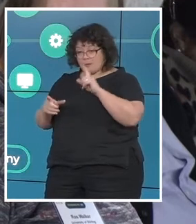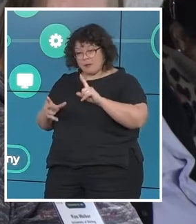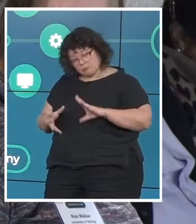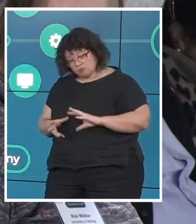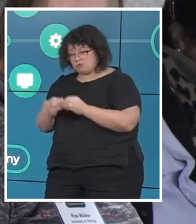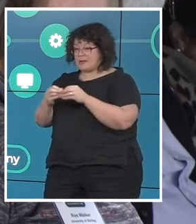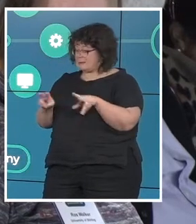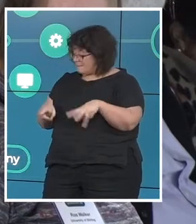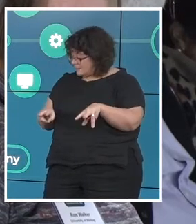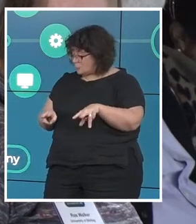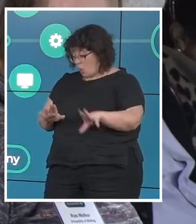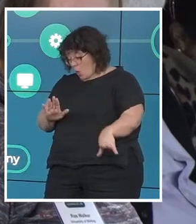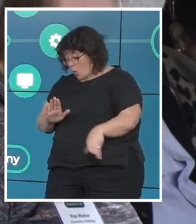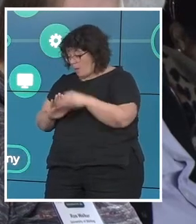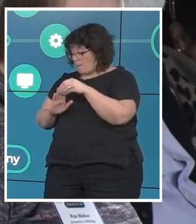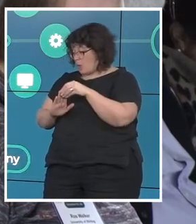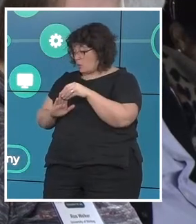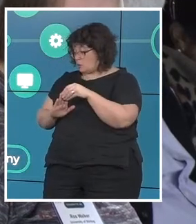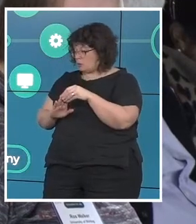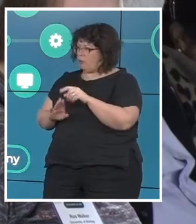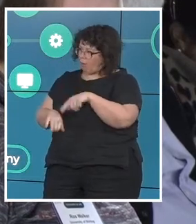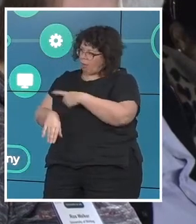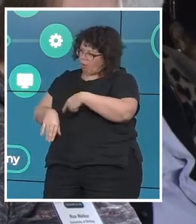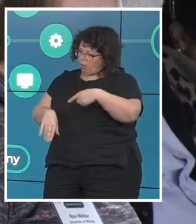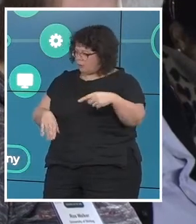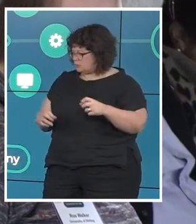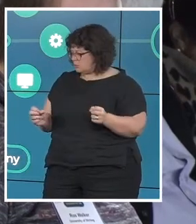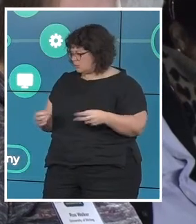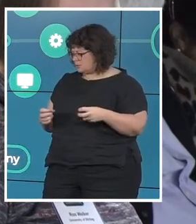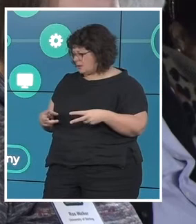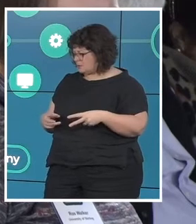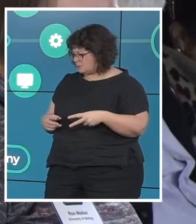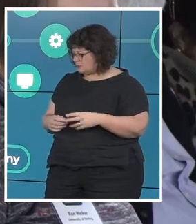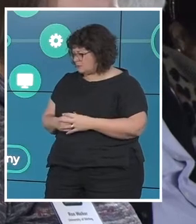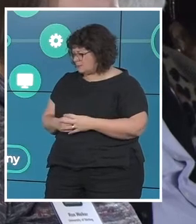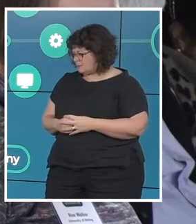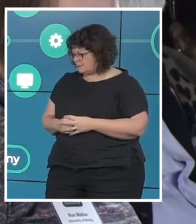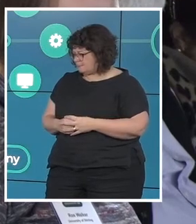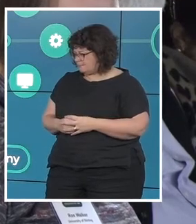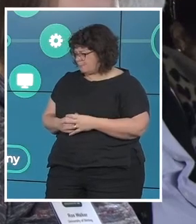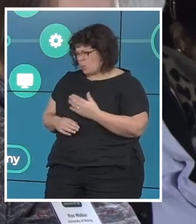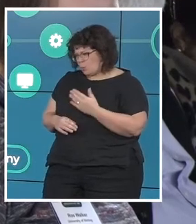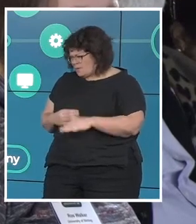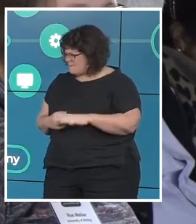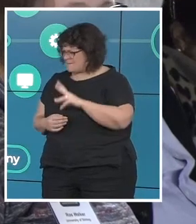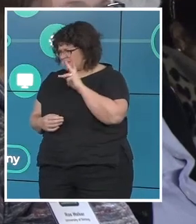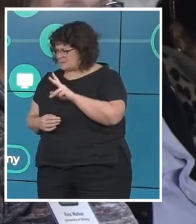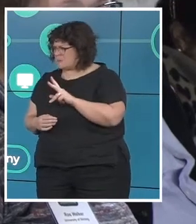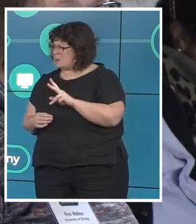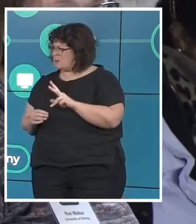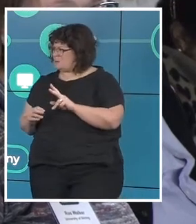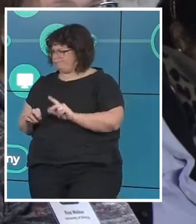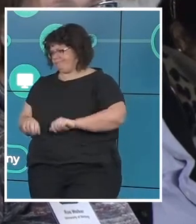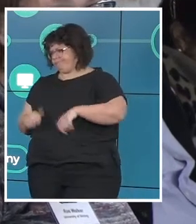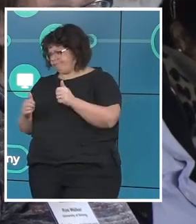make it really be super efficient. But at least they have the ability to do it. And if they don't have that, then it's never going to happen. Cool, thank you. It's